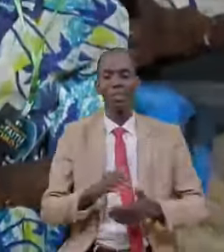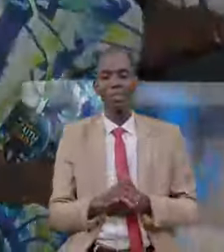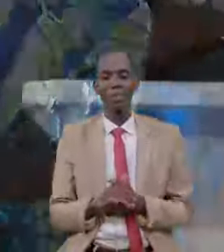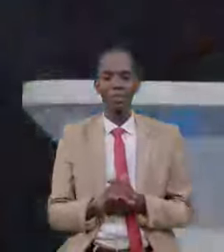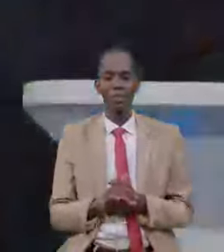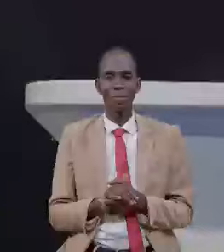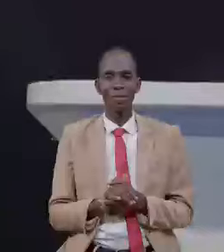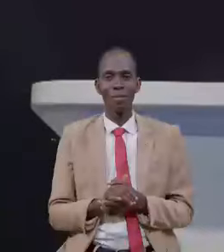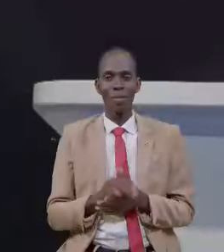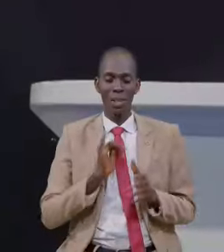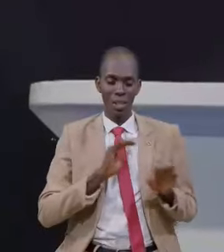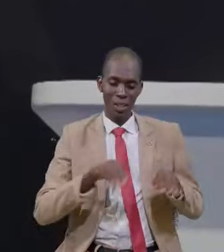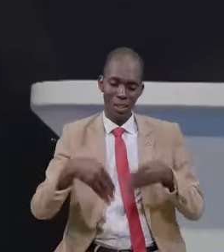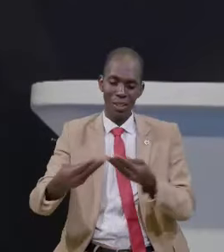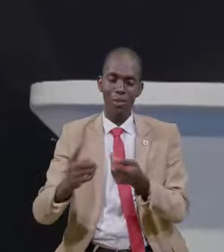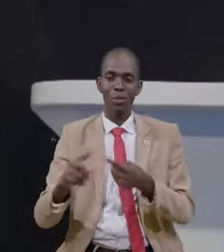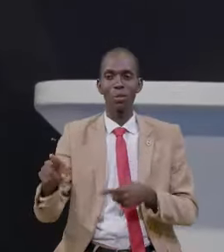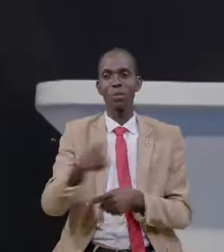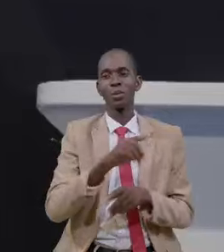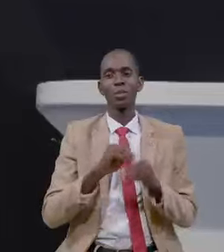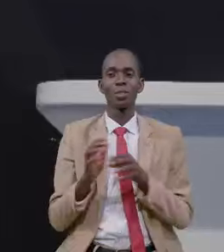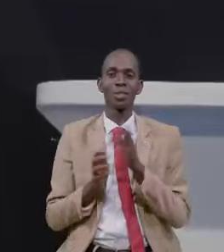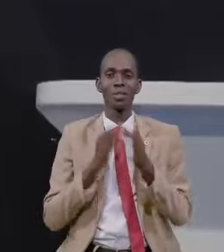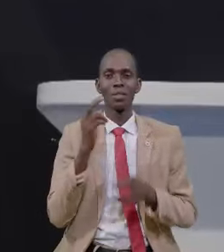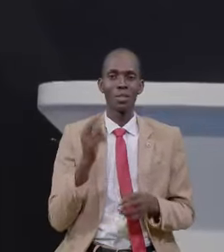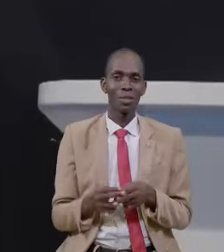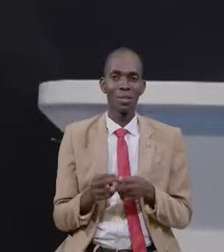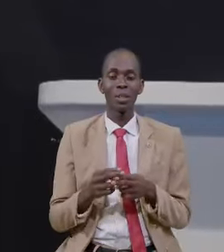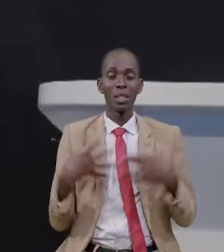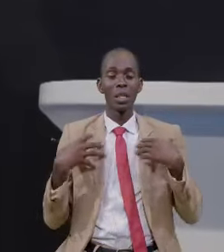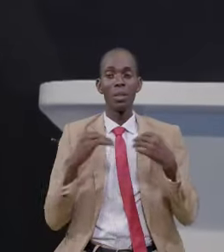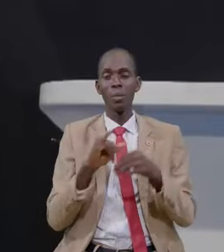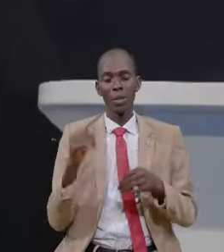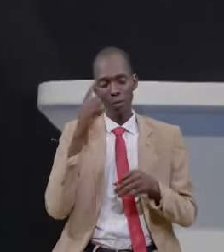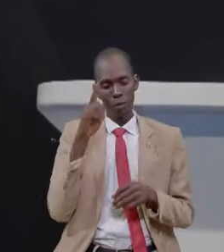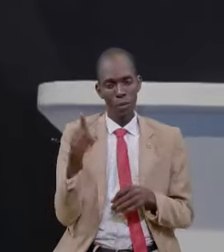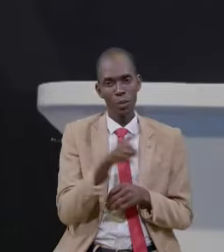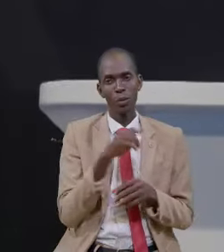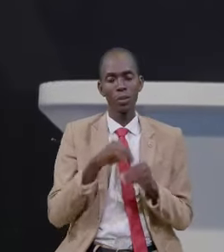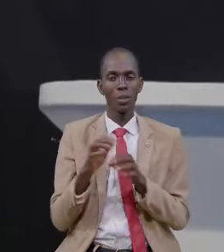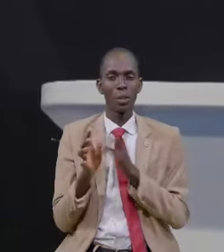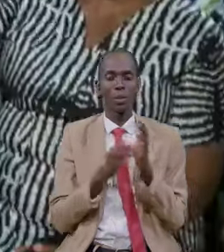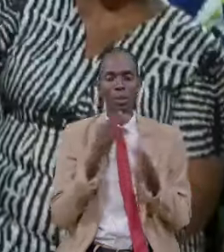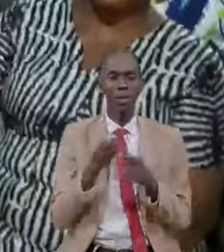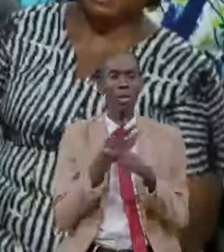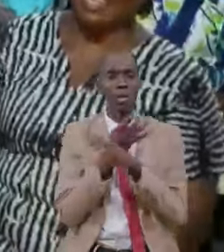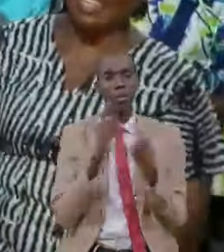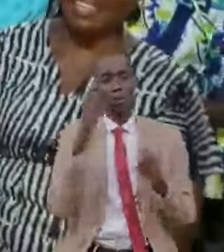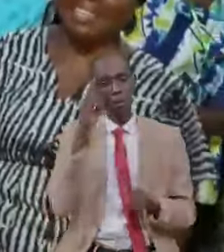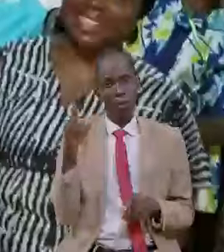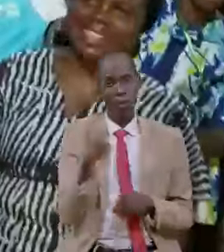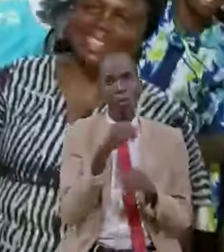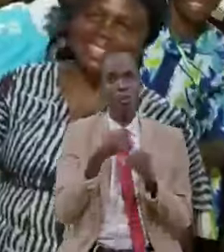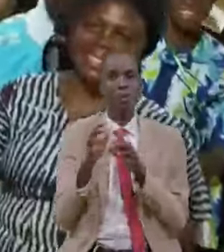I pass it on to you. Healing. Deliverance.